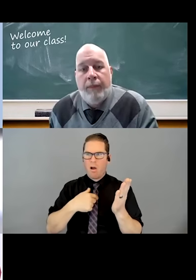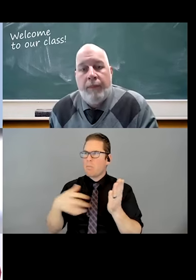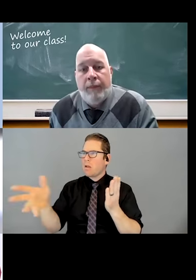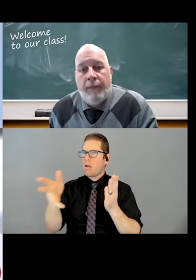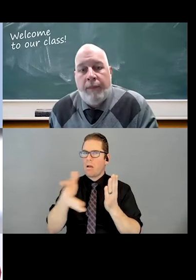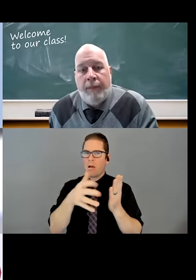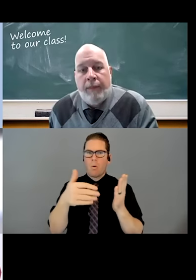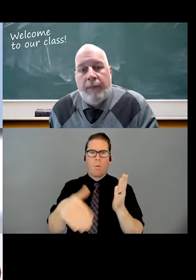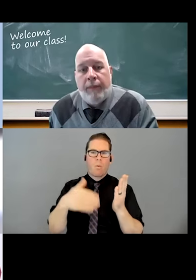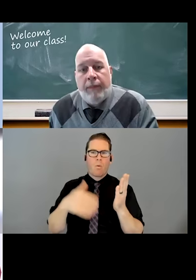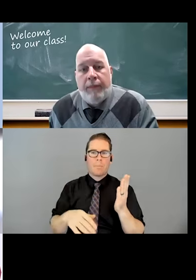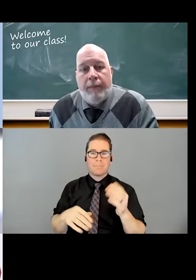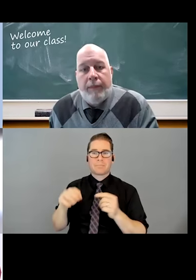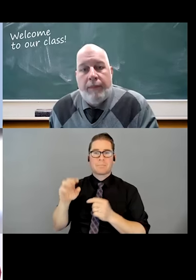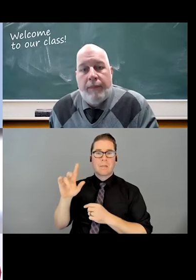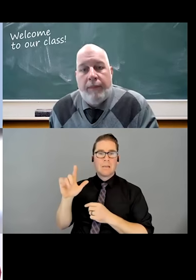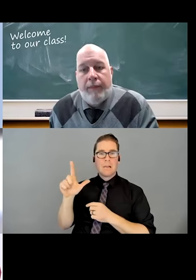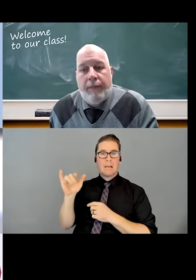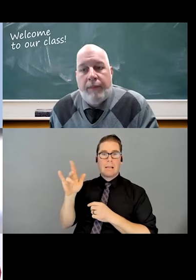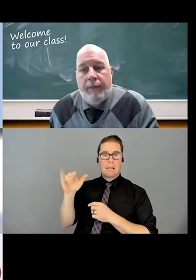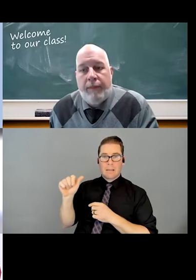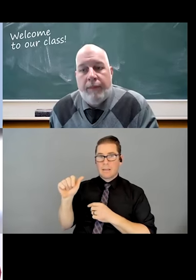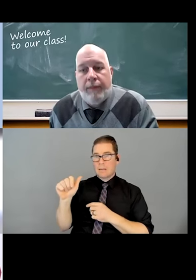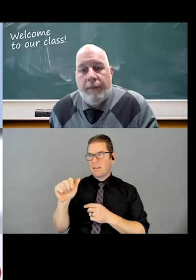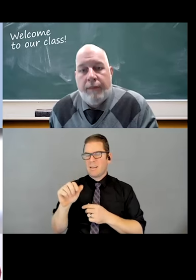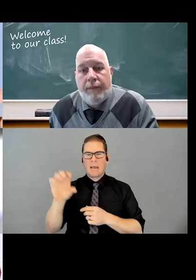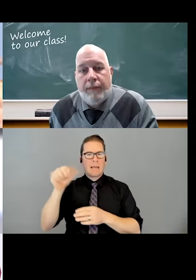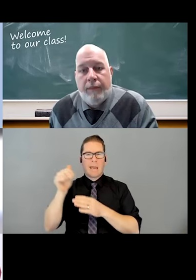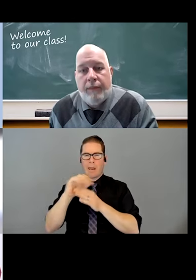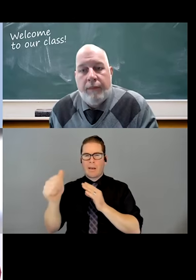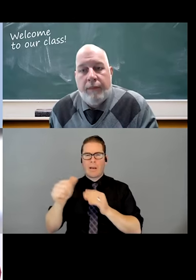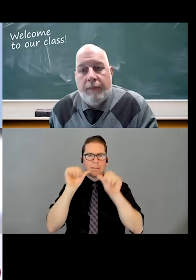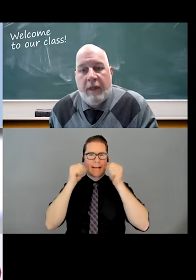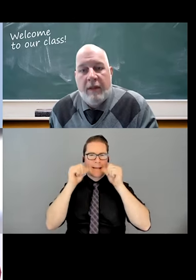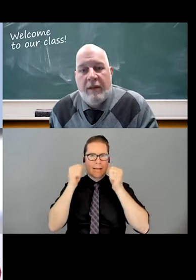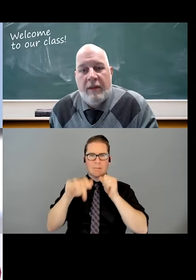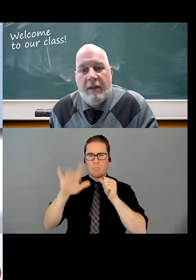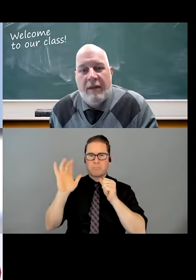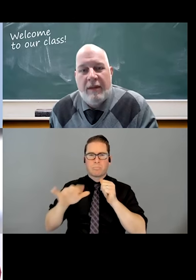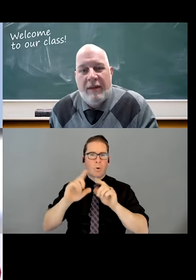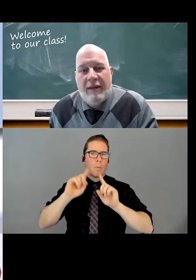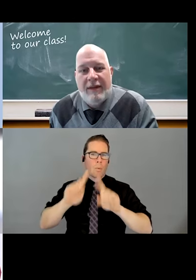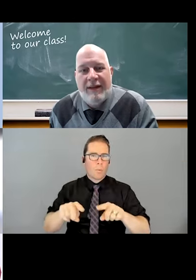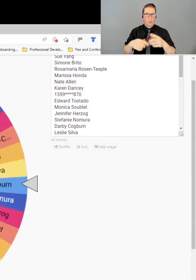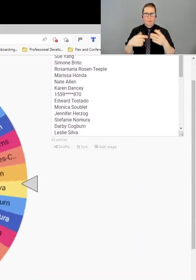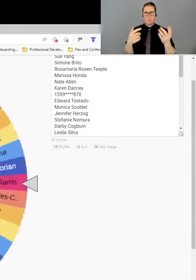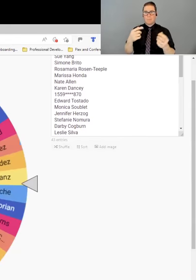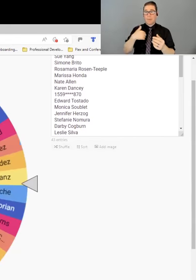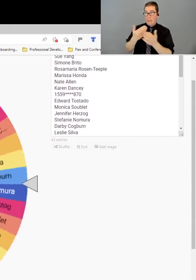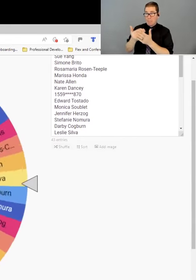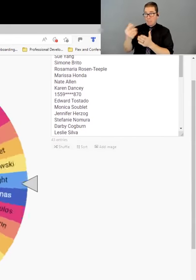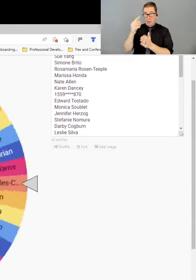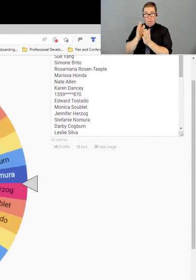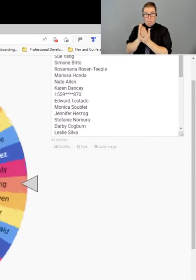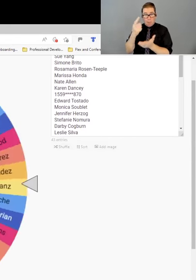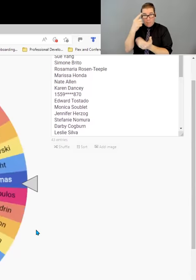on Amazon. And I bought a copy for me, and I bought a copy for, let's see who I bought the copy. And you three